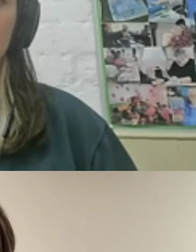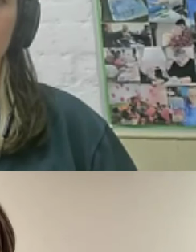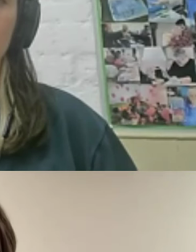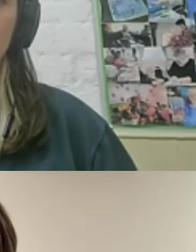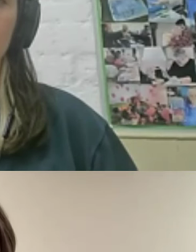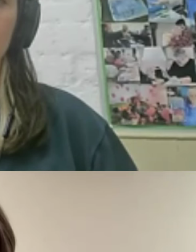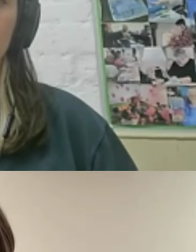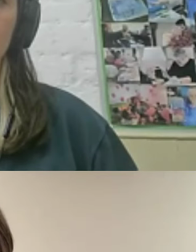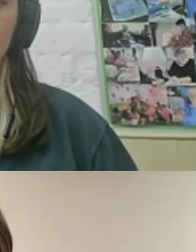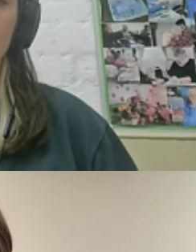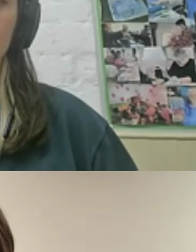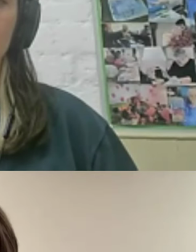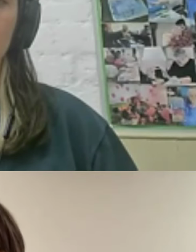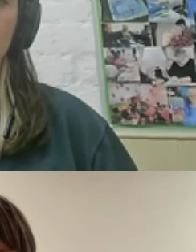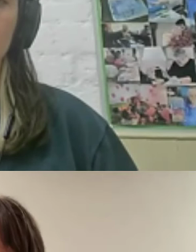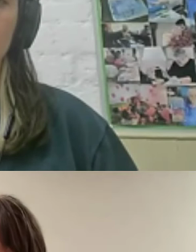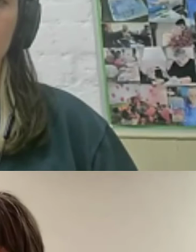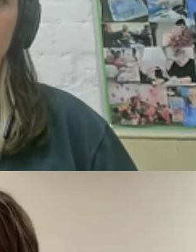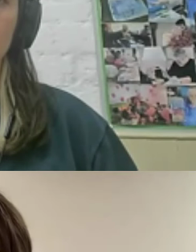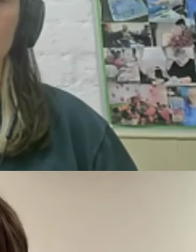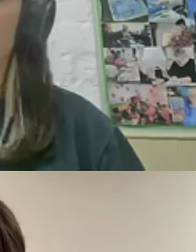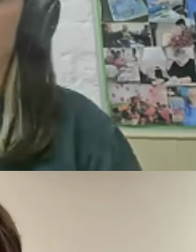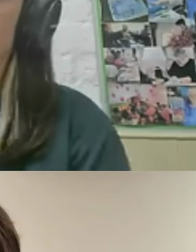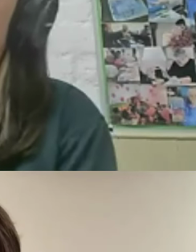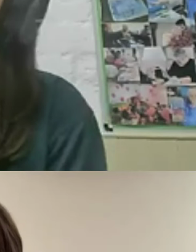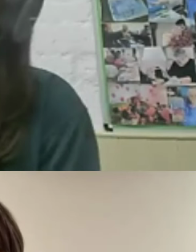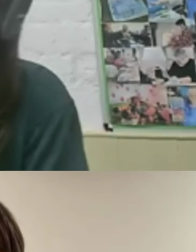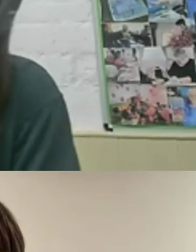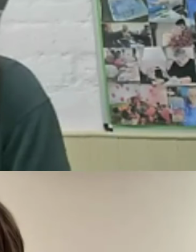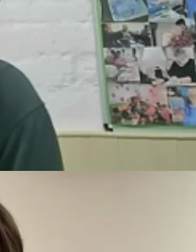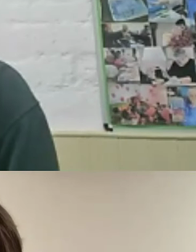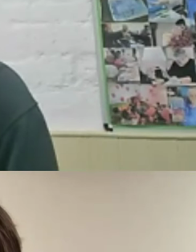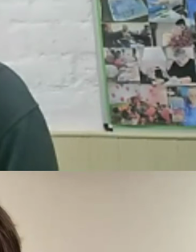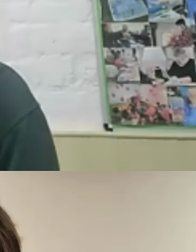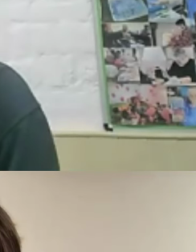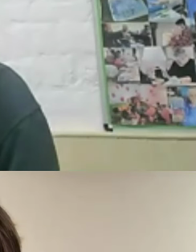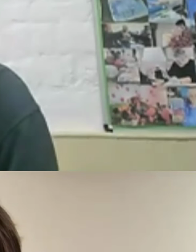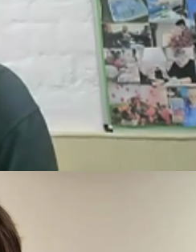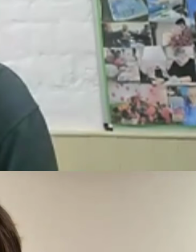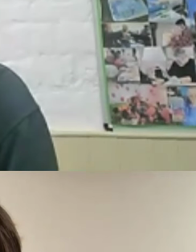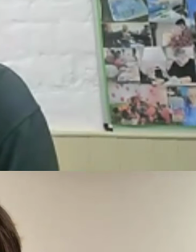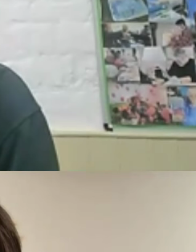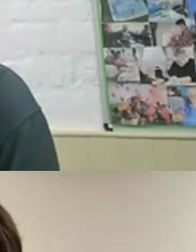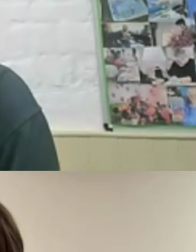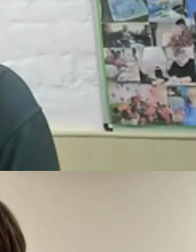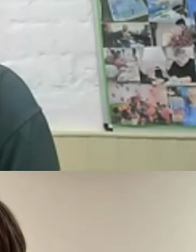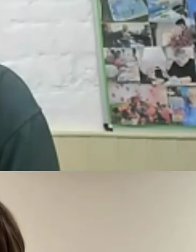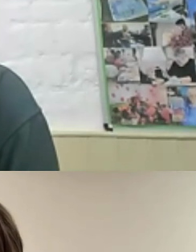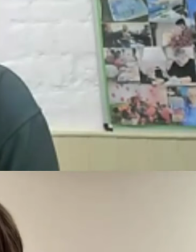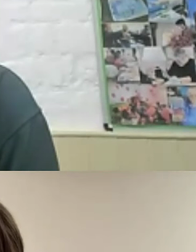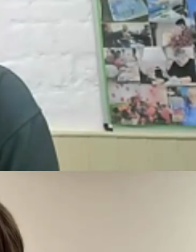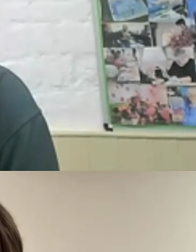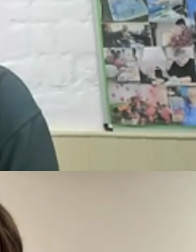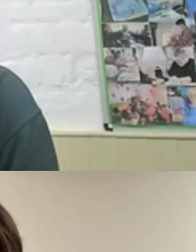about, Camille, of people maybe being a bit resistant, but if you have real time and something is happening over a prolonged period of time, people, obviously